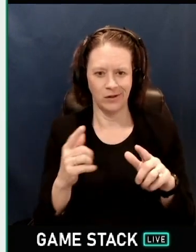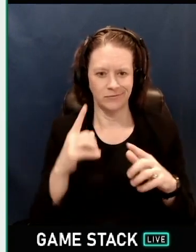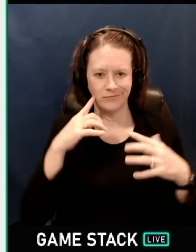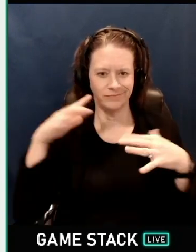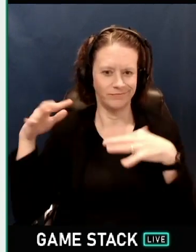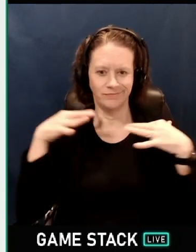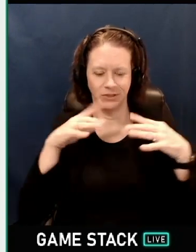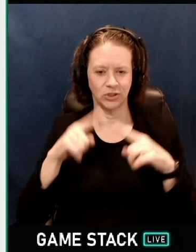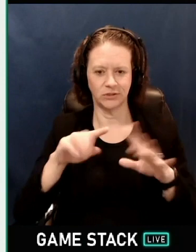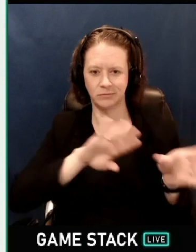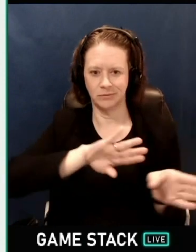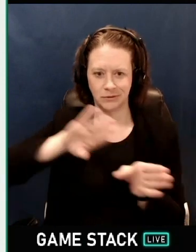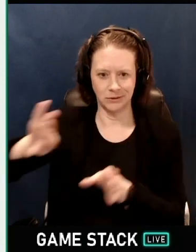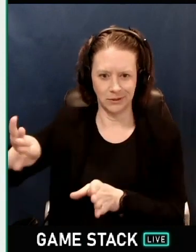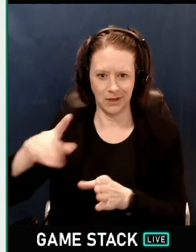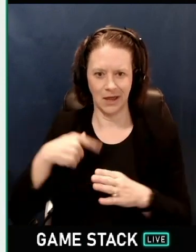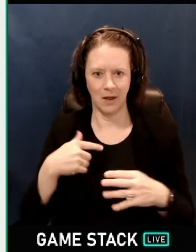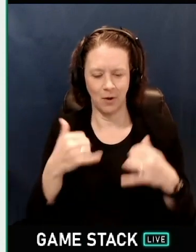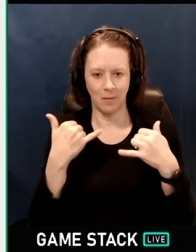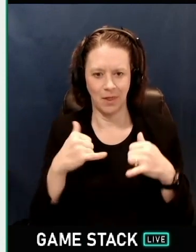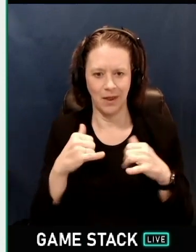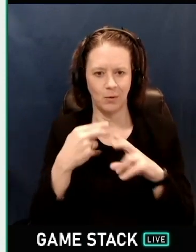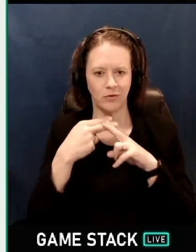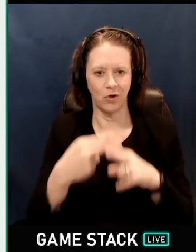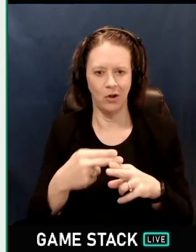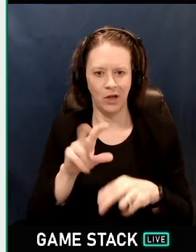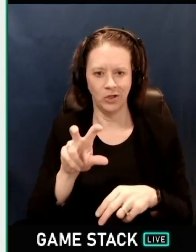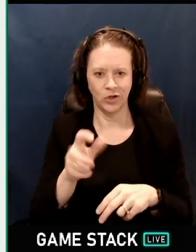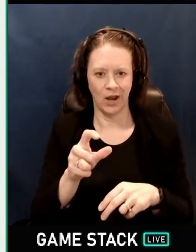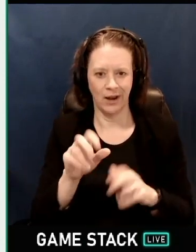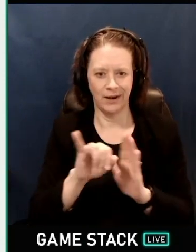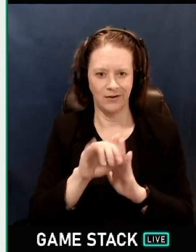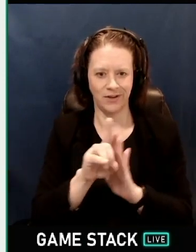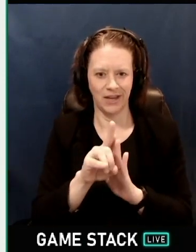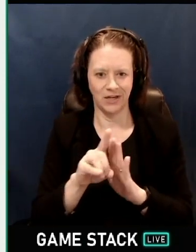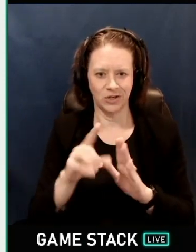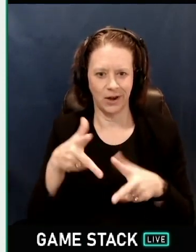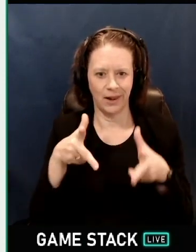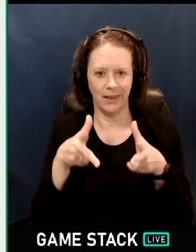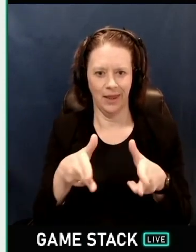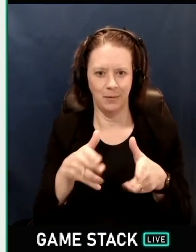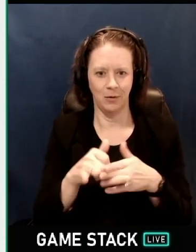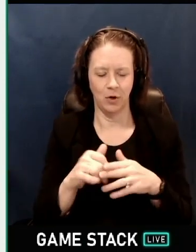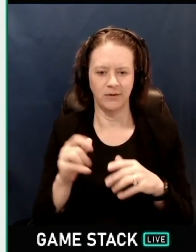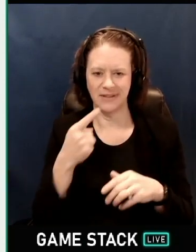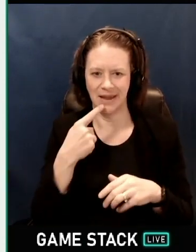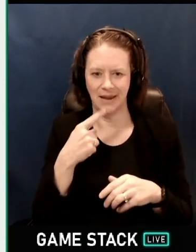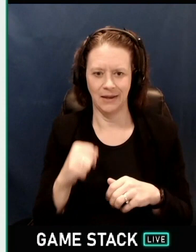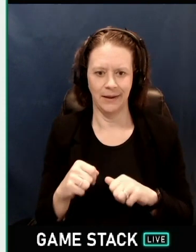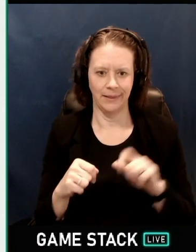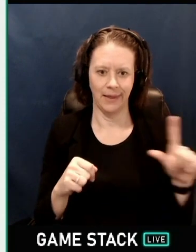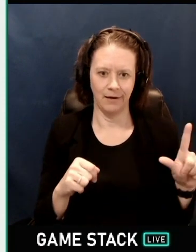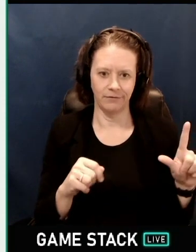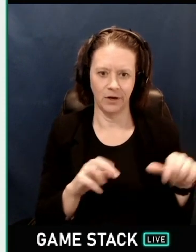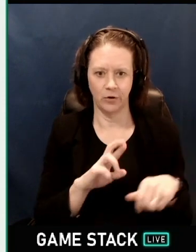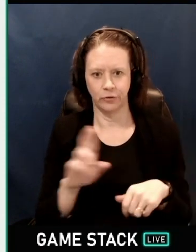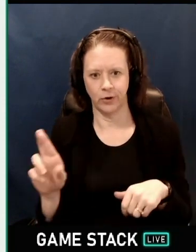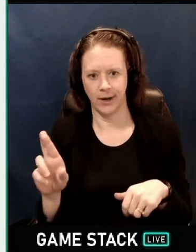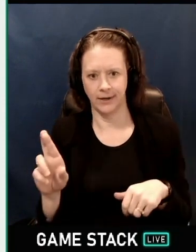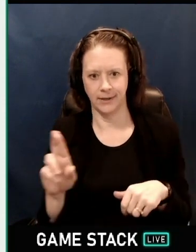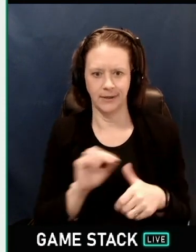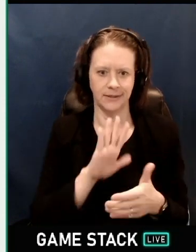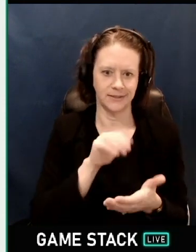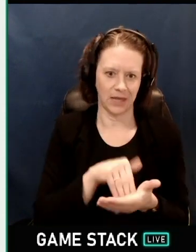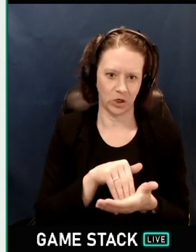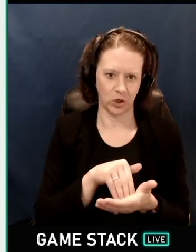channel identification clip that will play like left, right, center. And